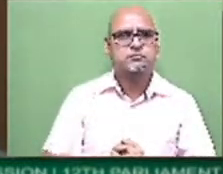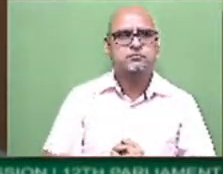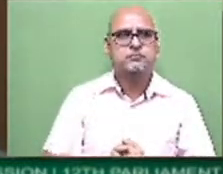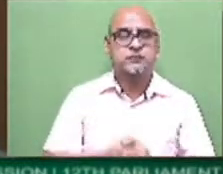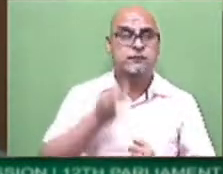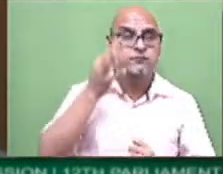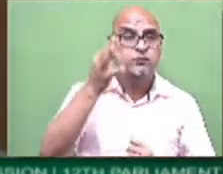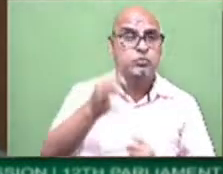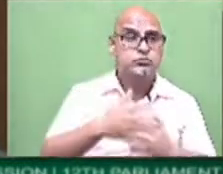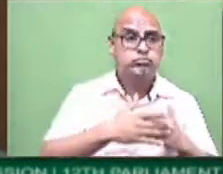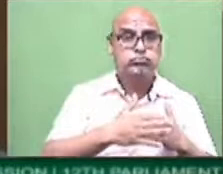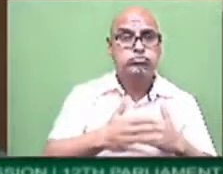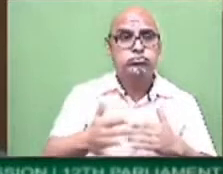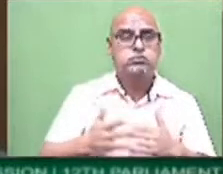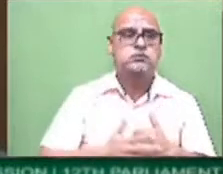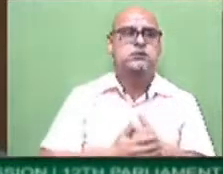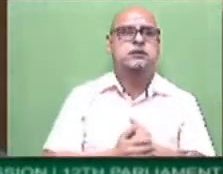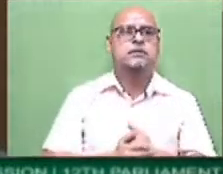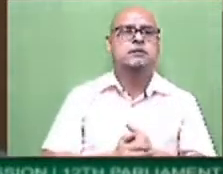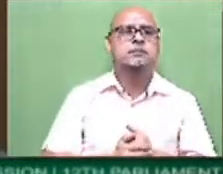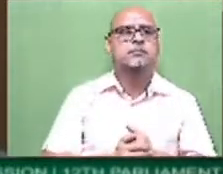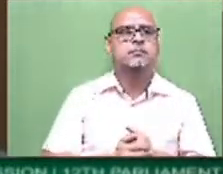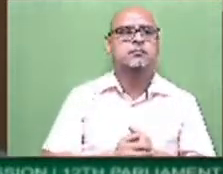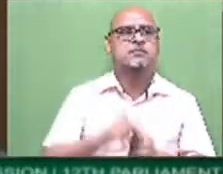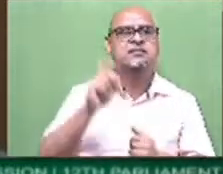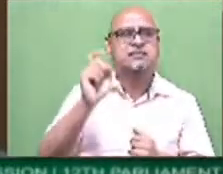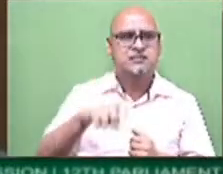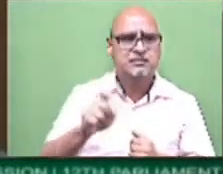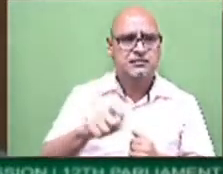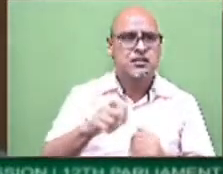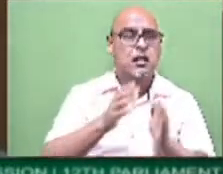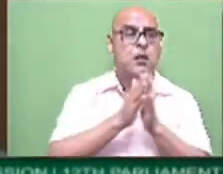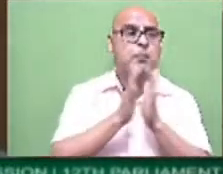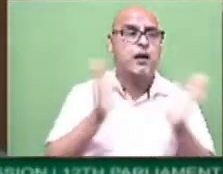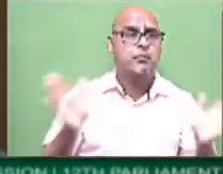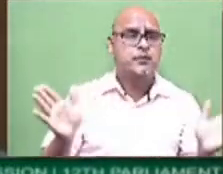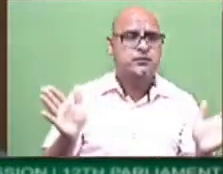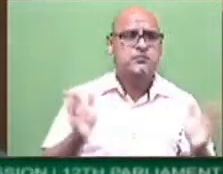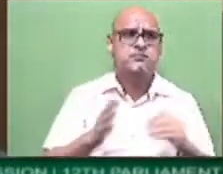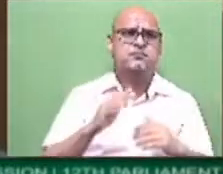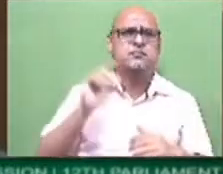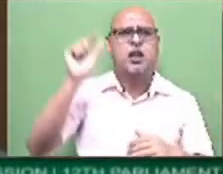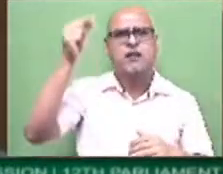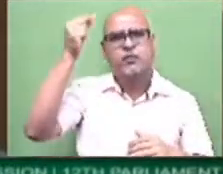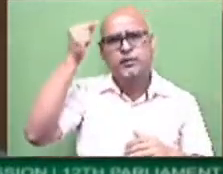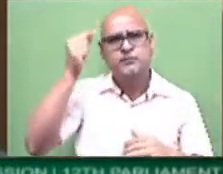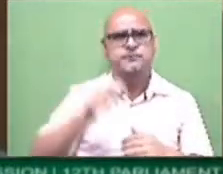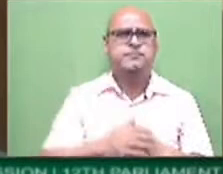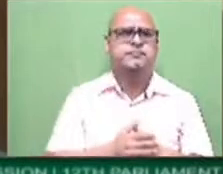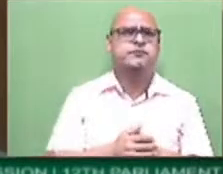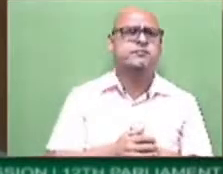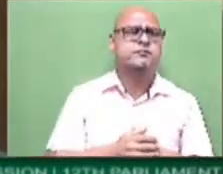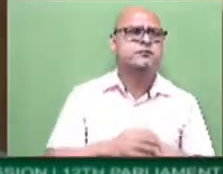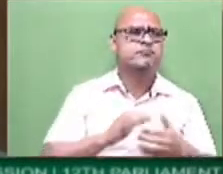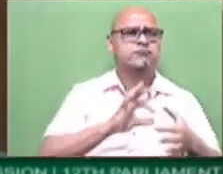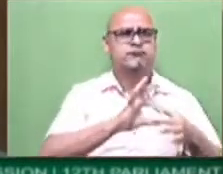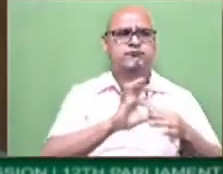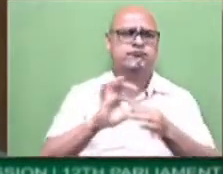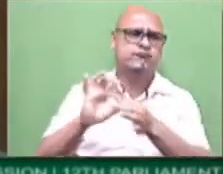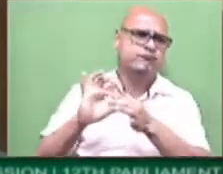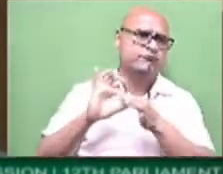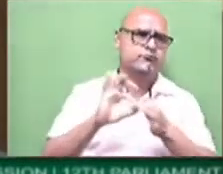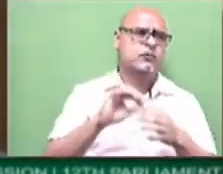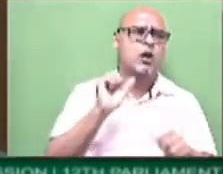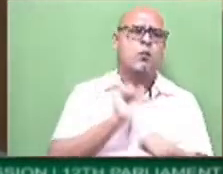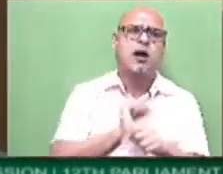require some level of cooperation from the public. And I think this is very important, that we accept